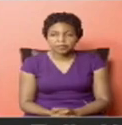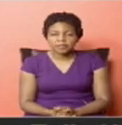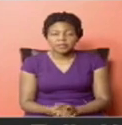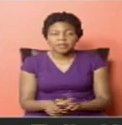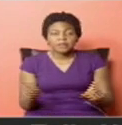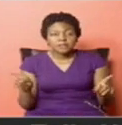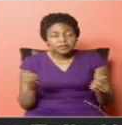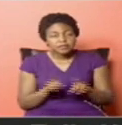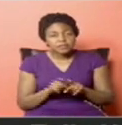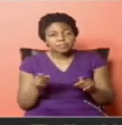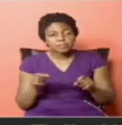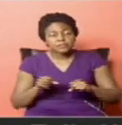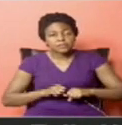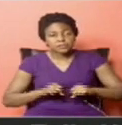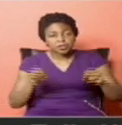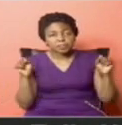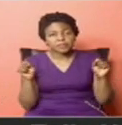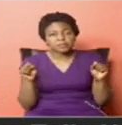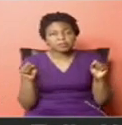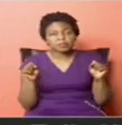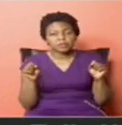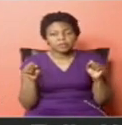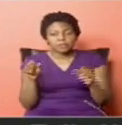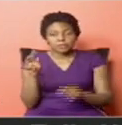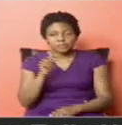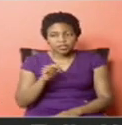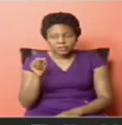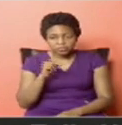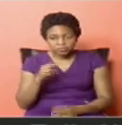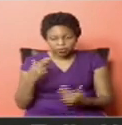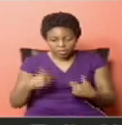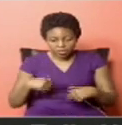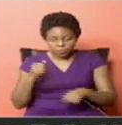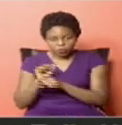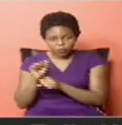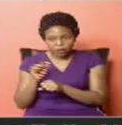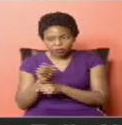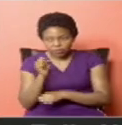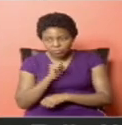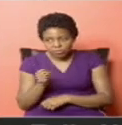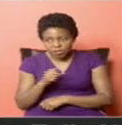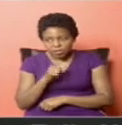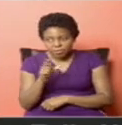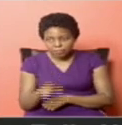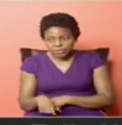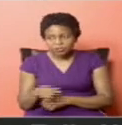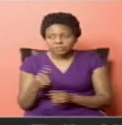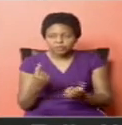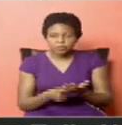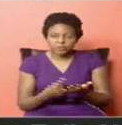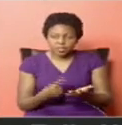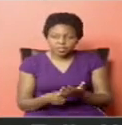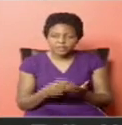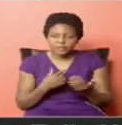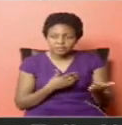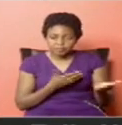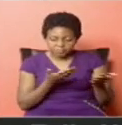chairperson of the National Network for Older Persons of Uganda. But it's quite to say